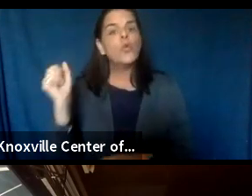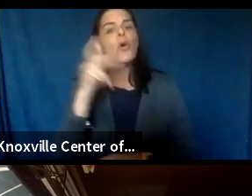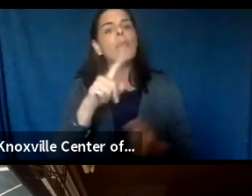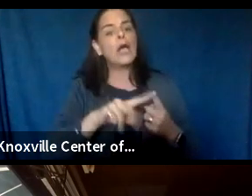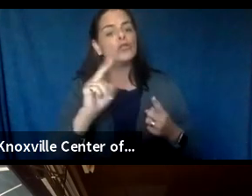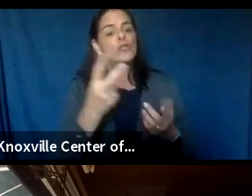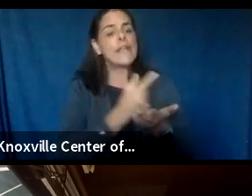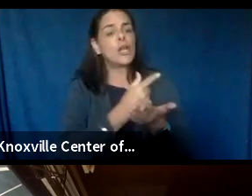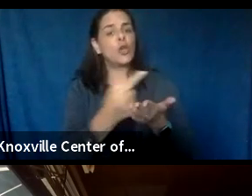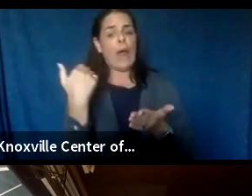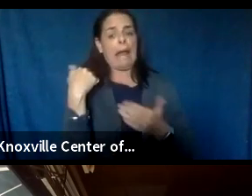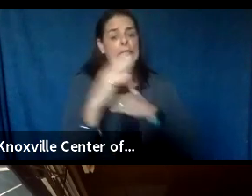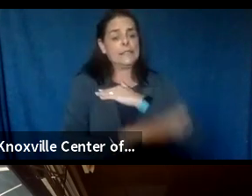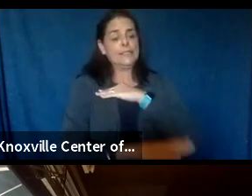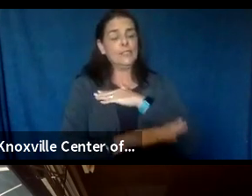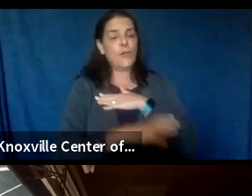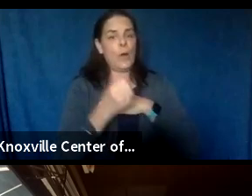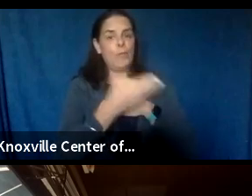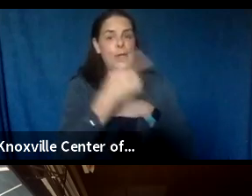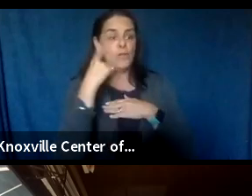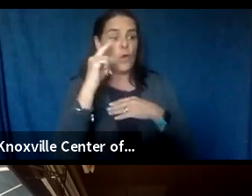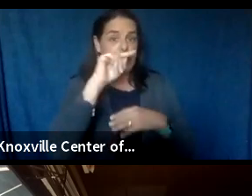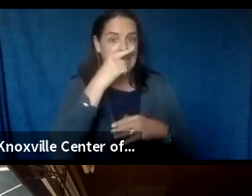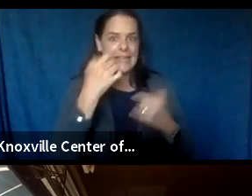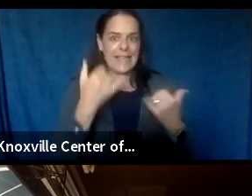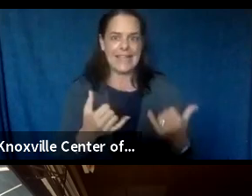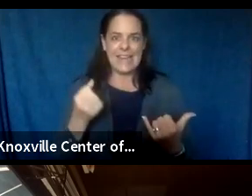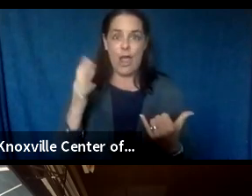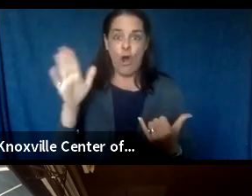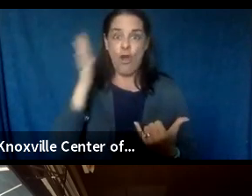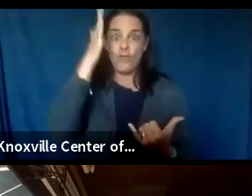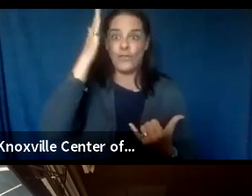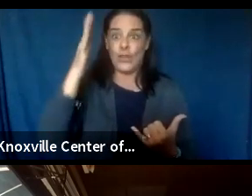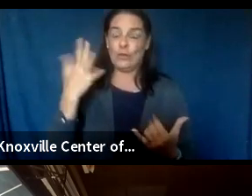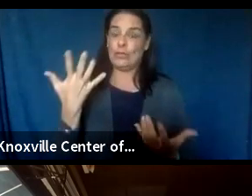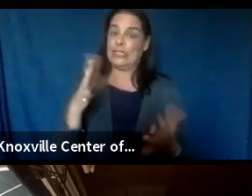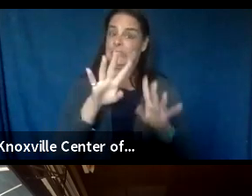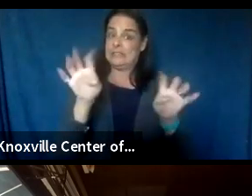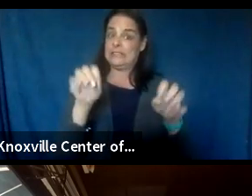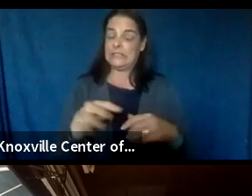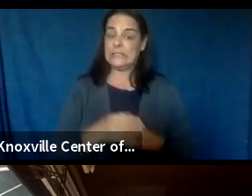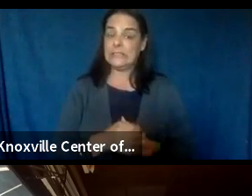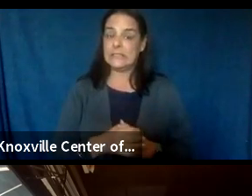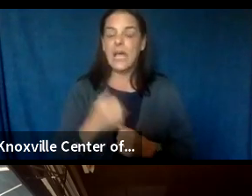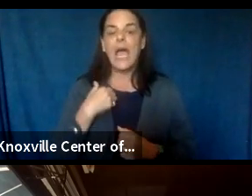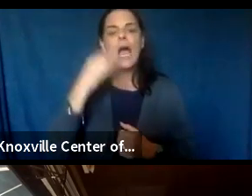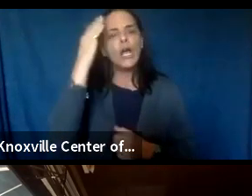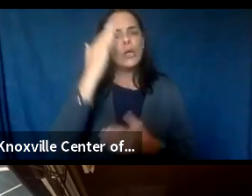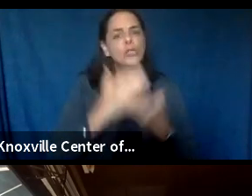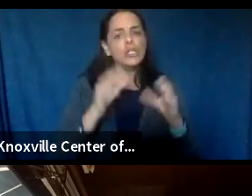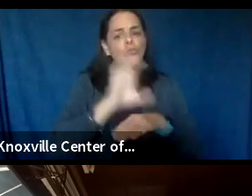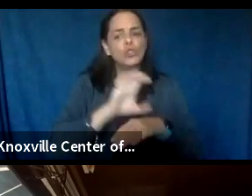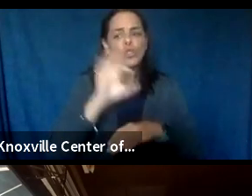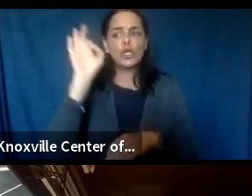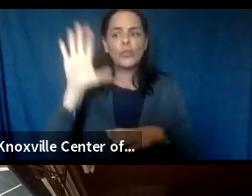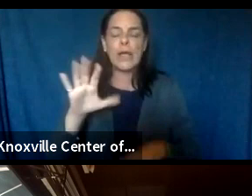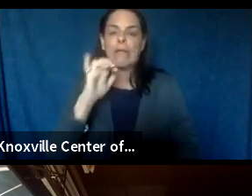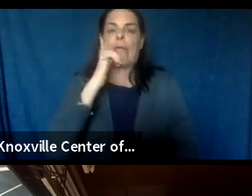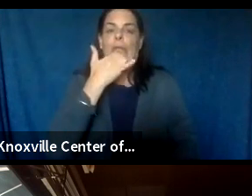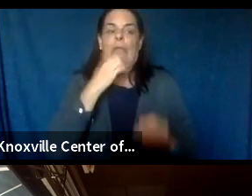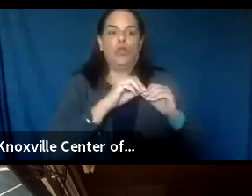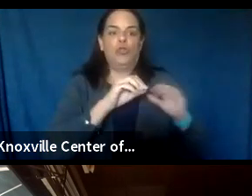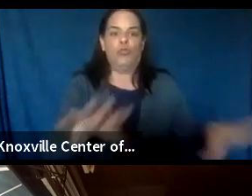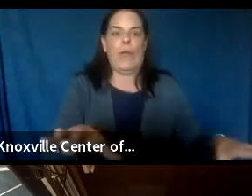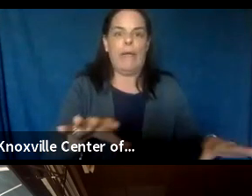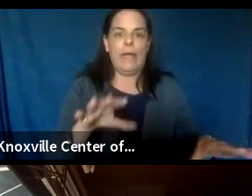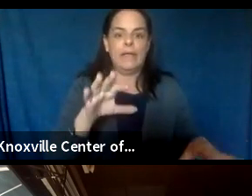there for the kids, and she now faces a very uncertain future. I know of church pastors who accidentally spread the virus to